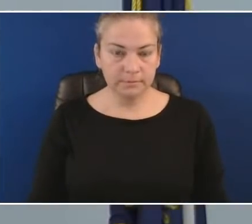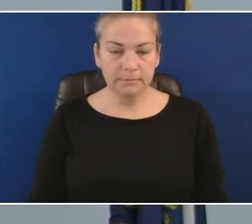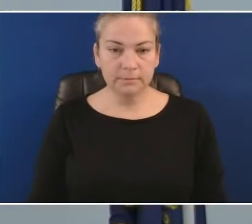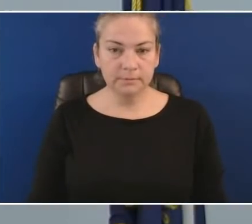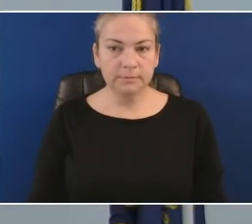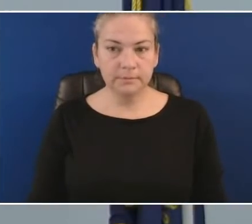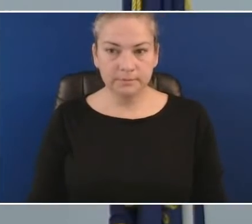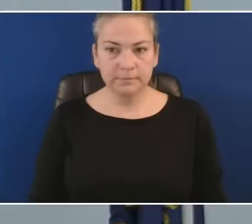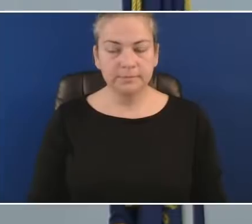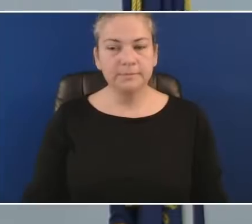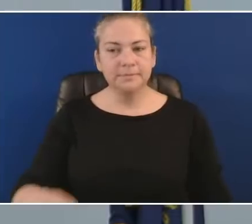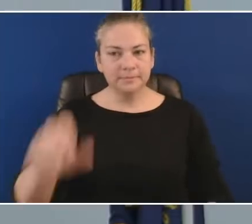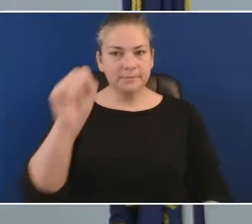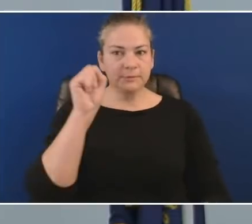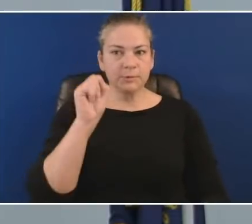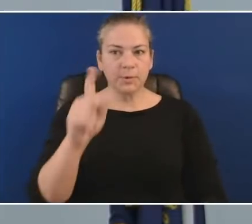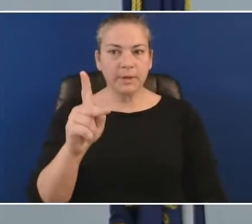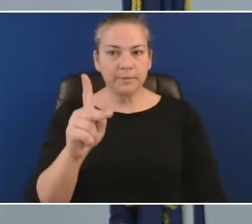Okay.